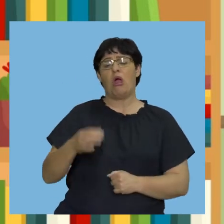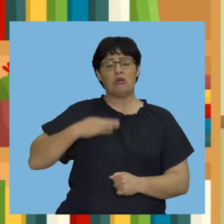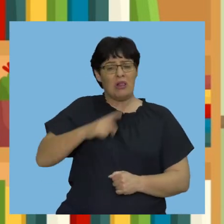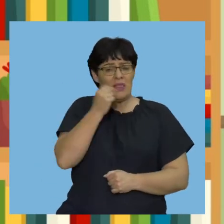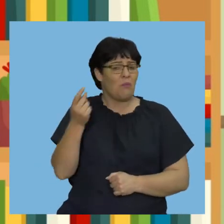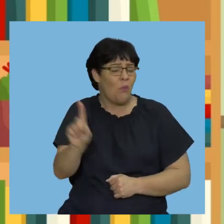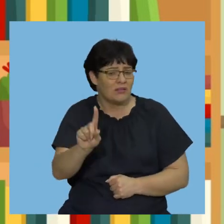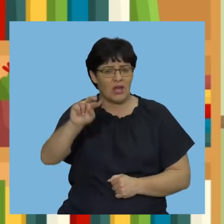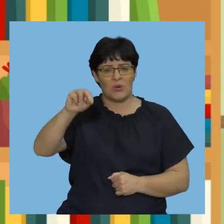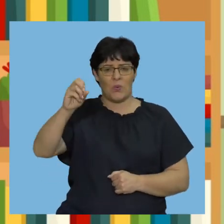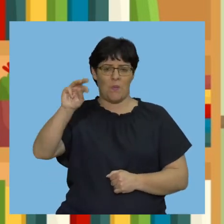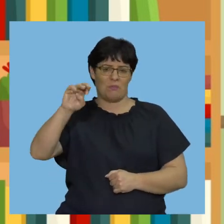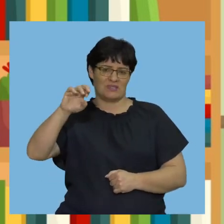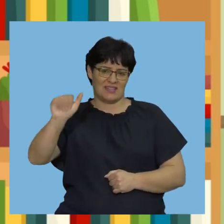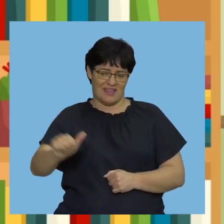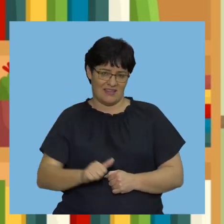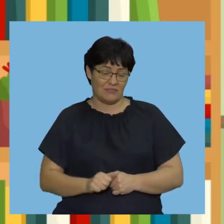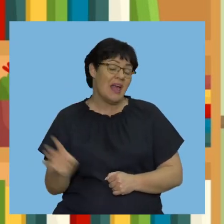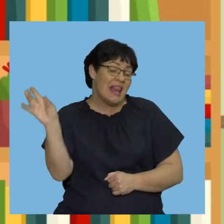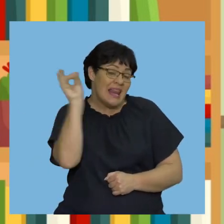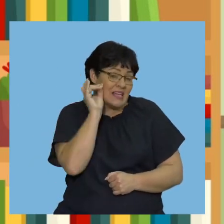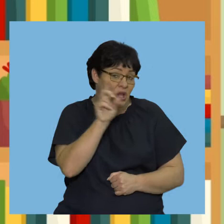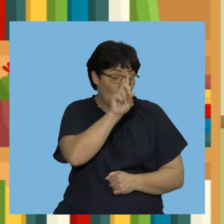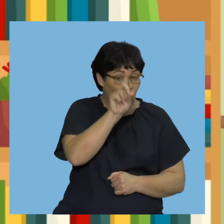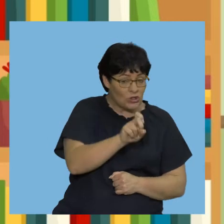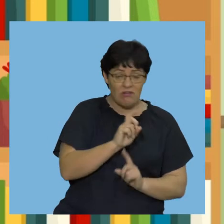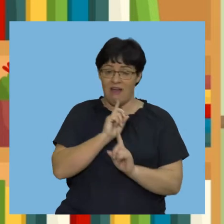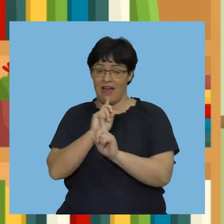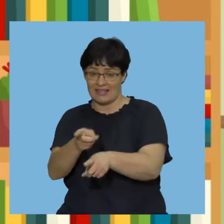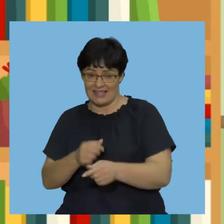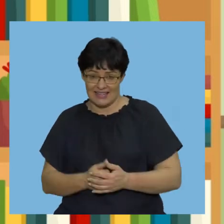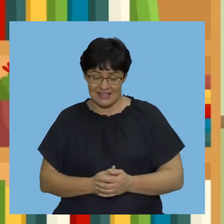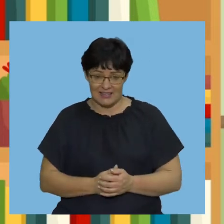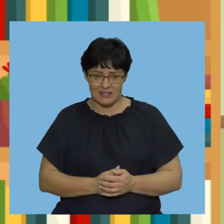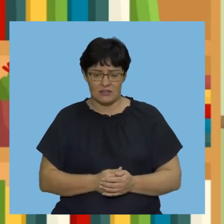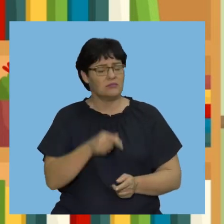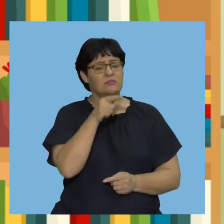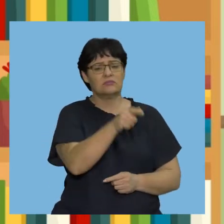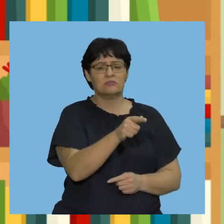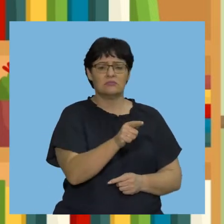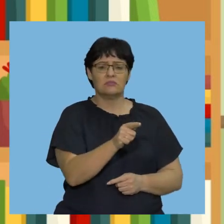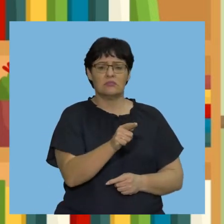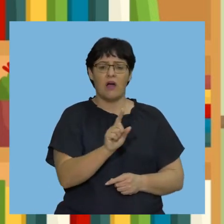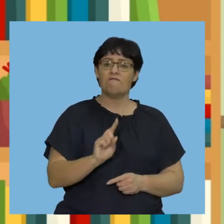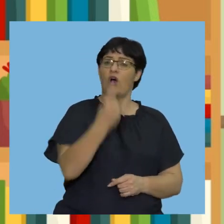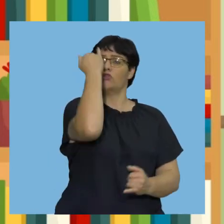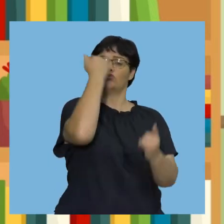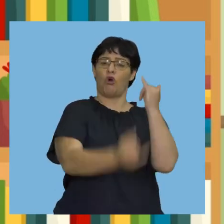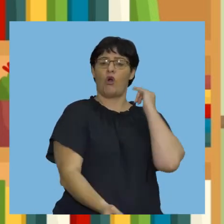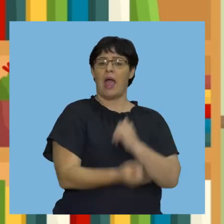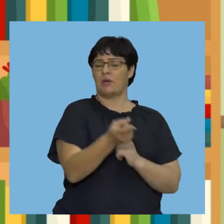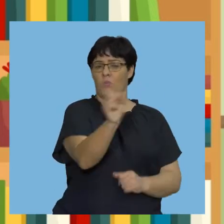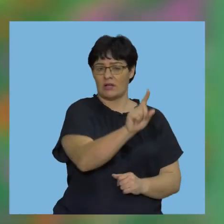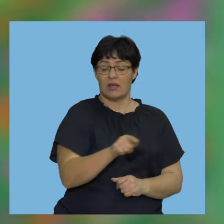Nomsa. Listen to the question and answer. What was the first thing that went wrong?